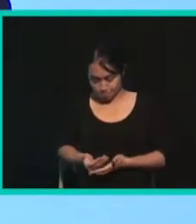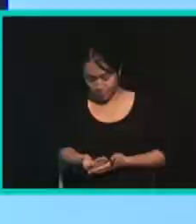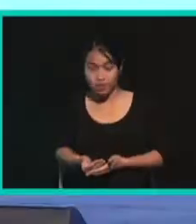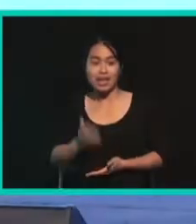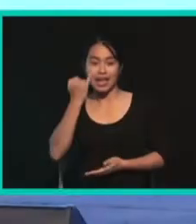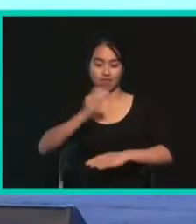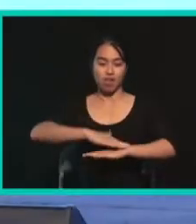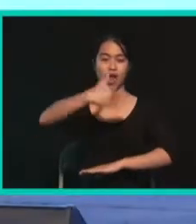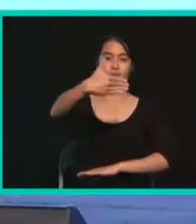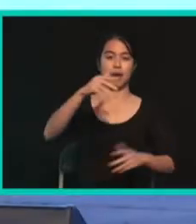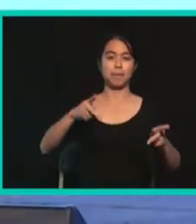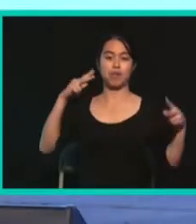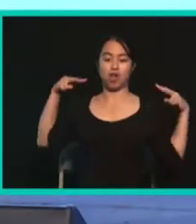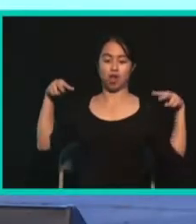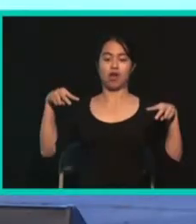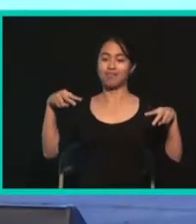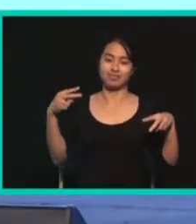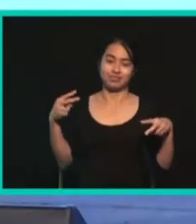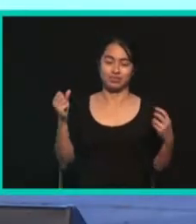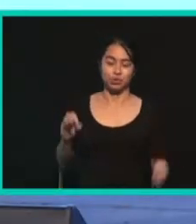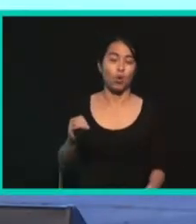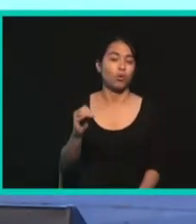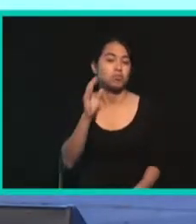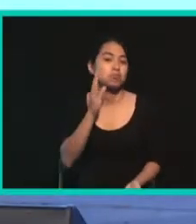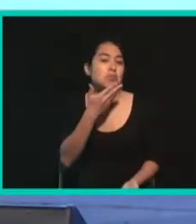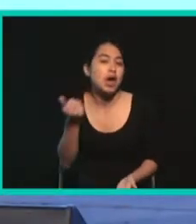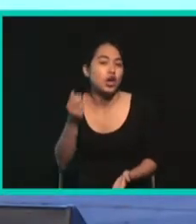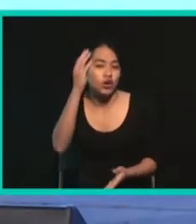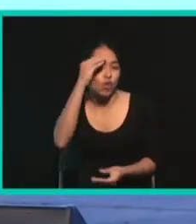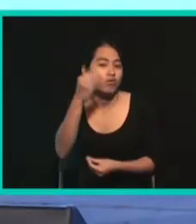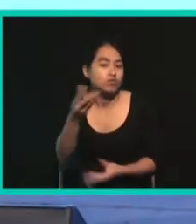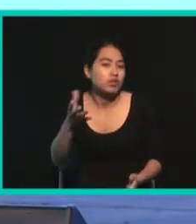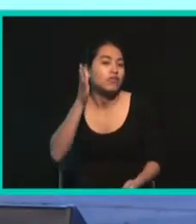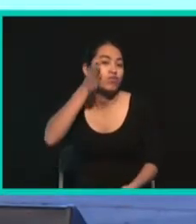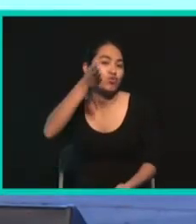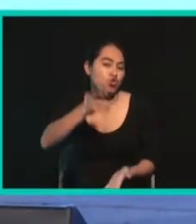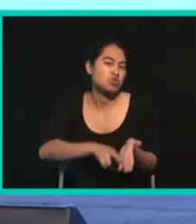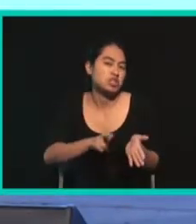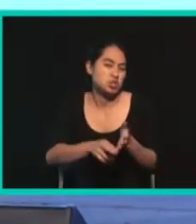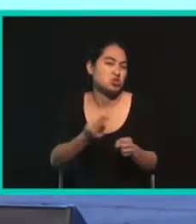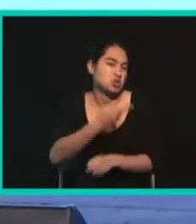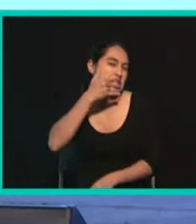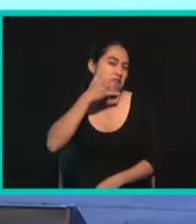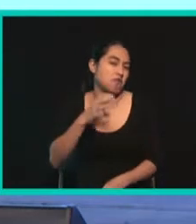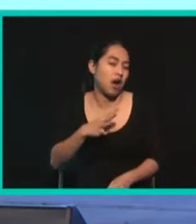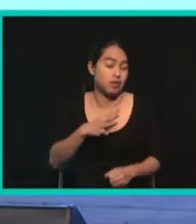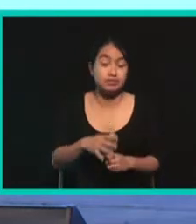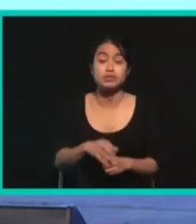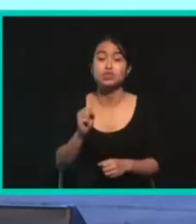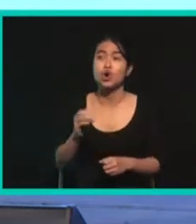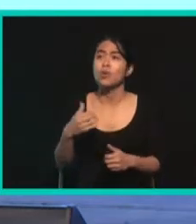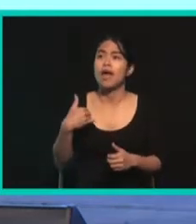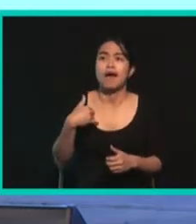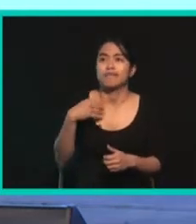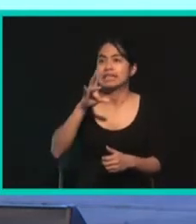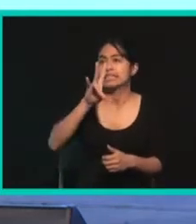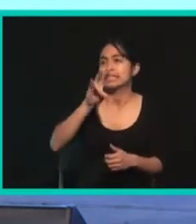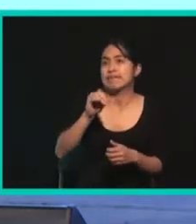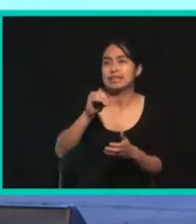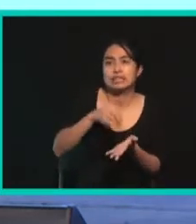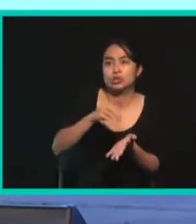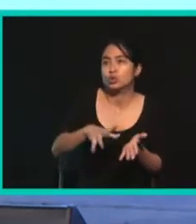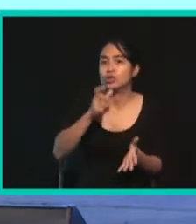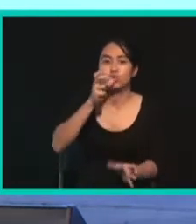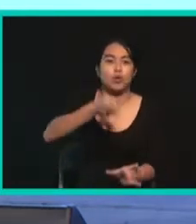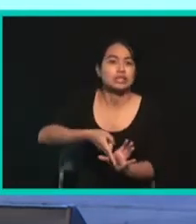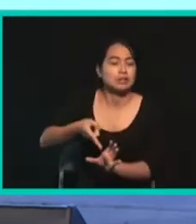laptop screen that would be up here. So I recommend considering that for your future research. And we get about, on average, 70 students who participate in